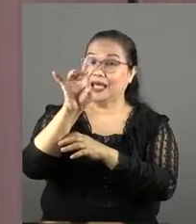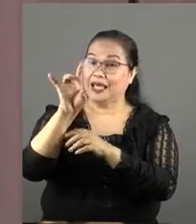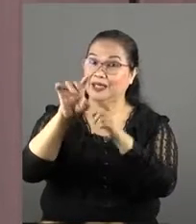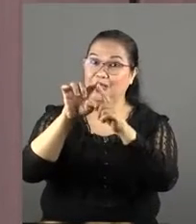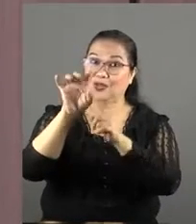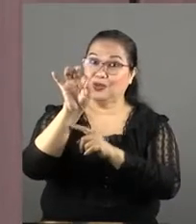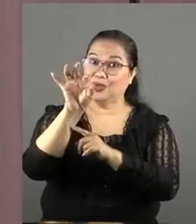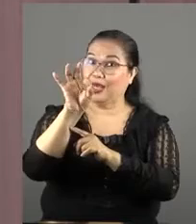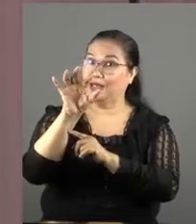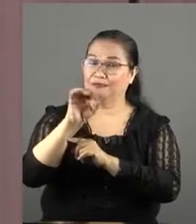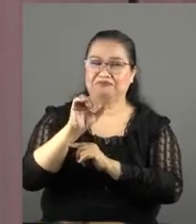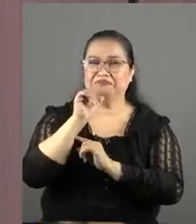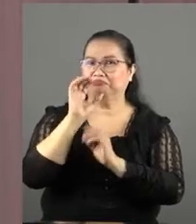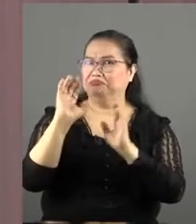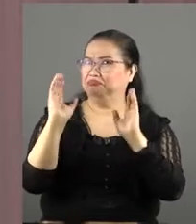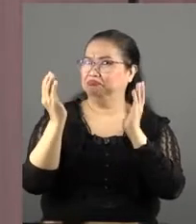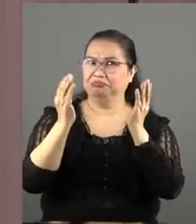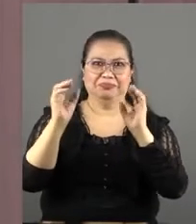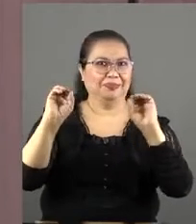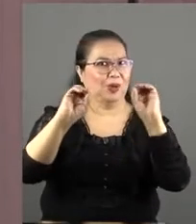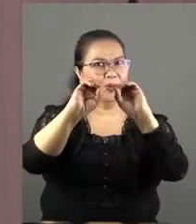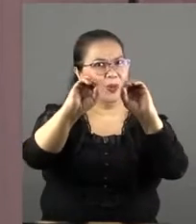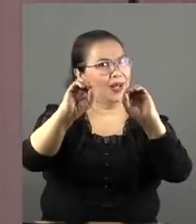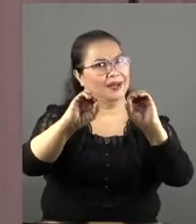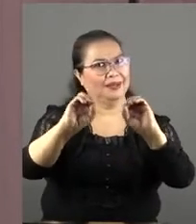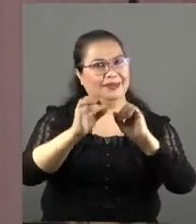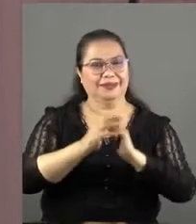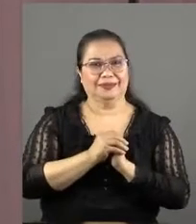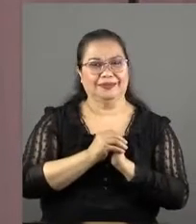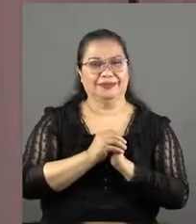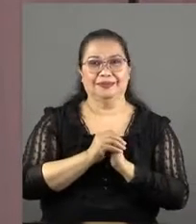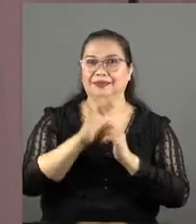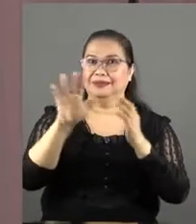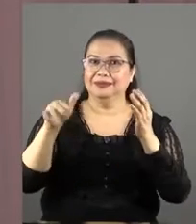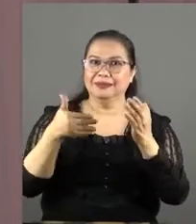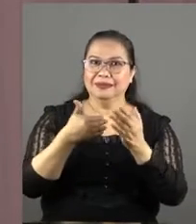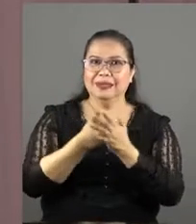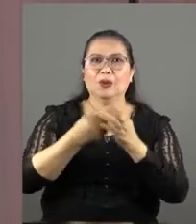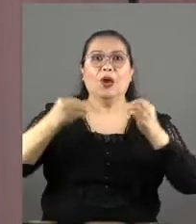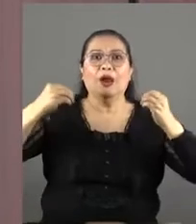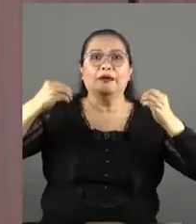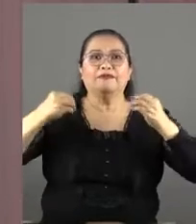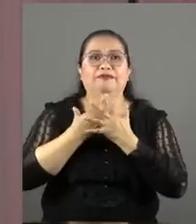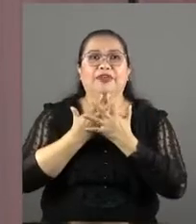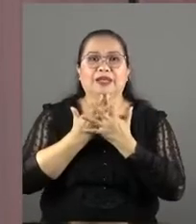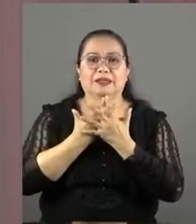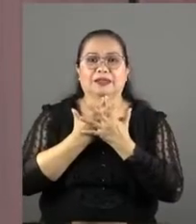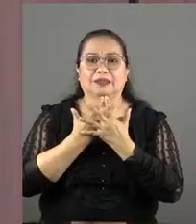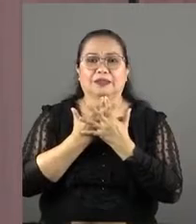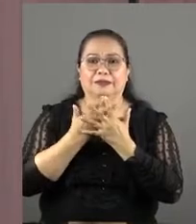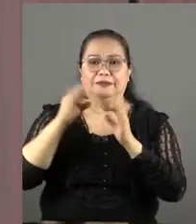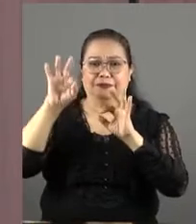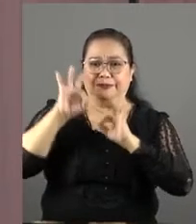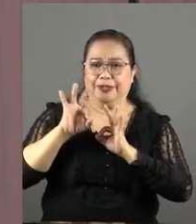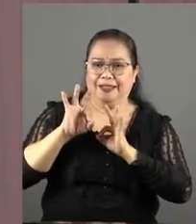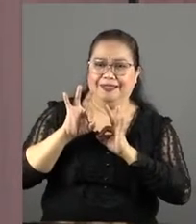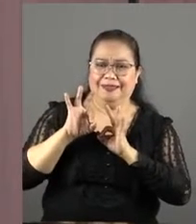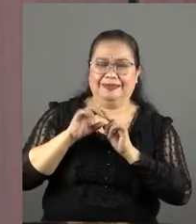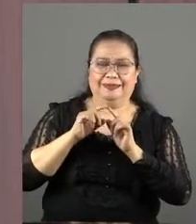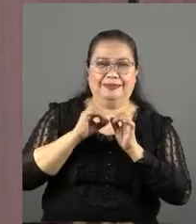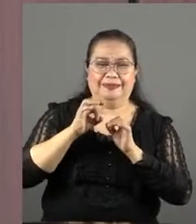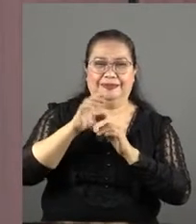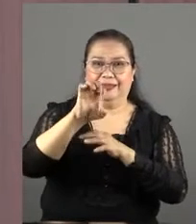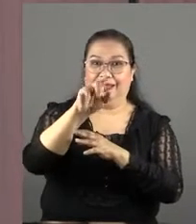19, there was nothing like that. It was all fearful. I'll read it for you. Exodus